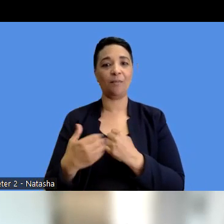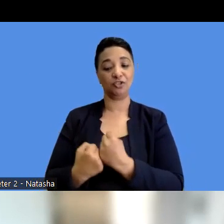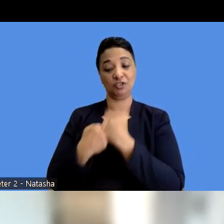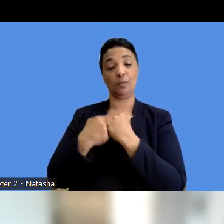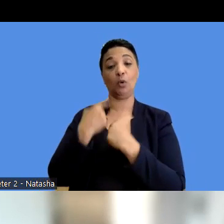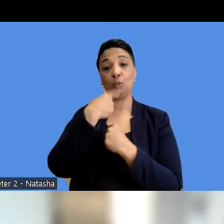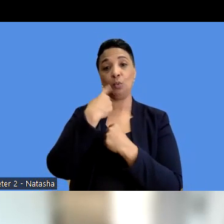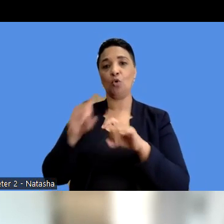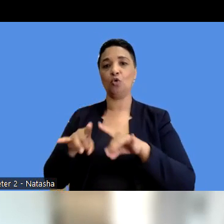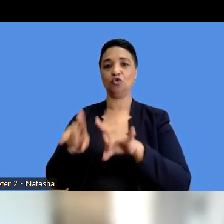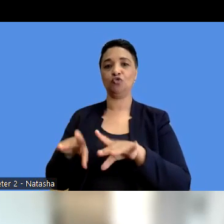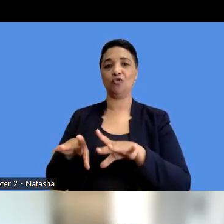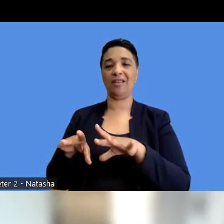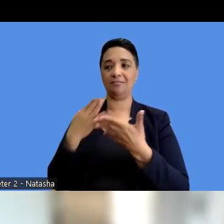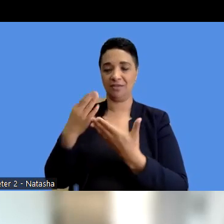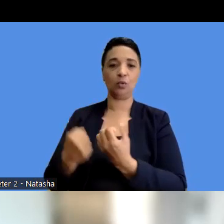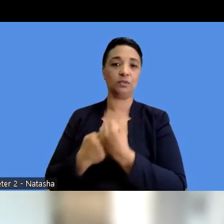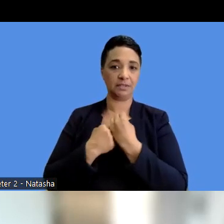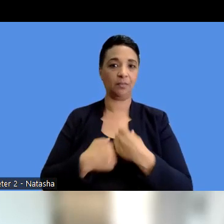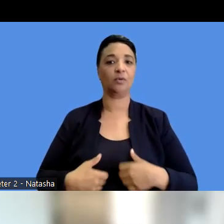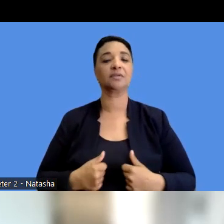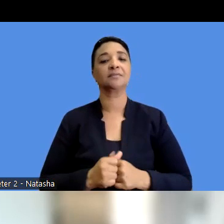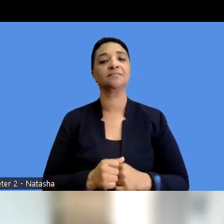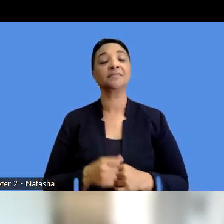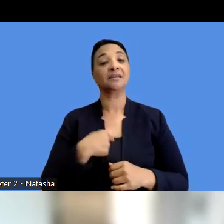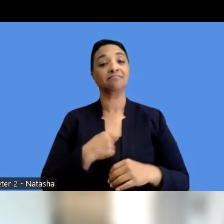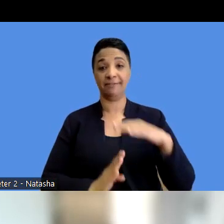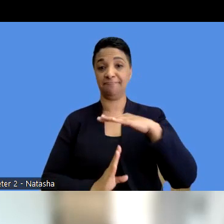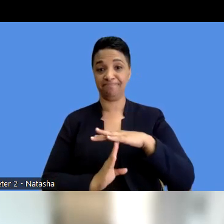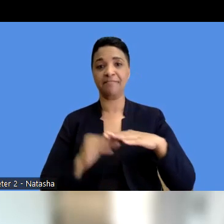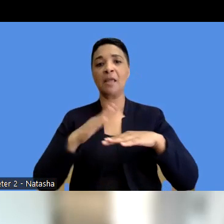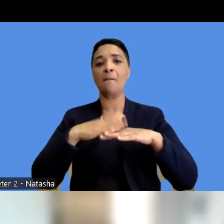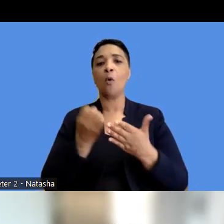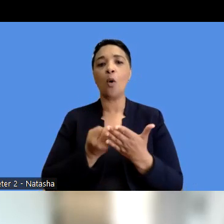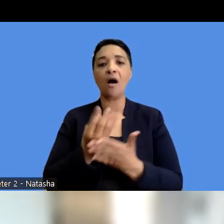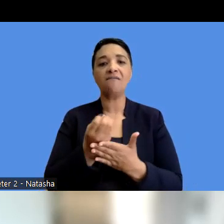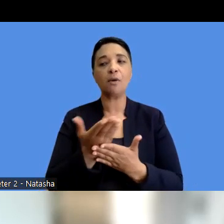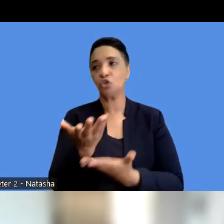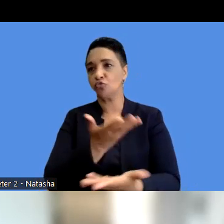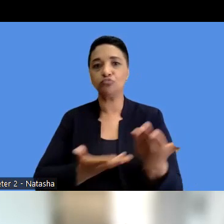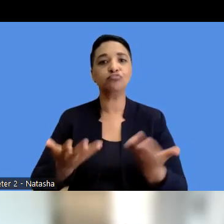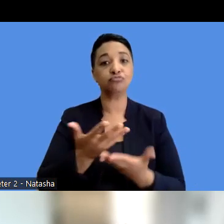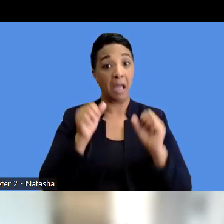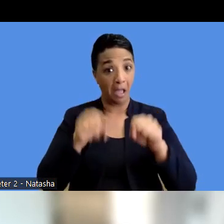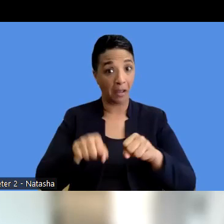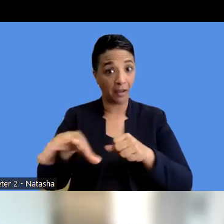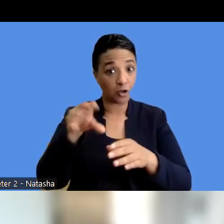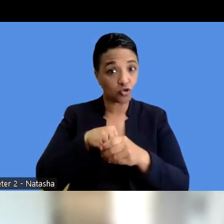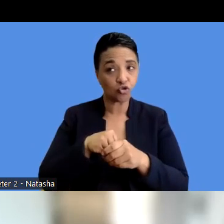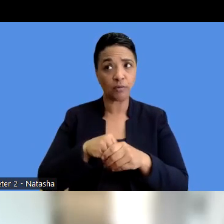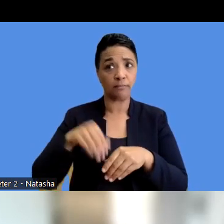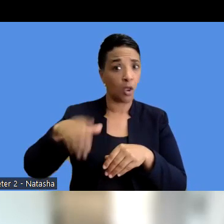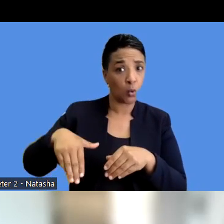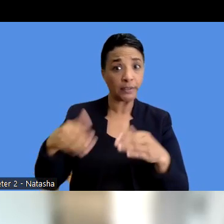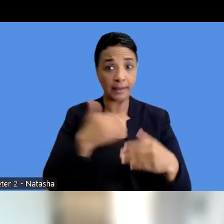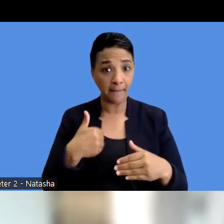Australia. I will stop there. We'll be sharing more information with all of our members. Please do join if you're not already a